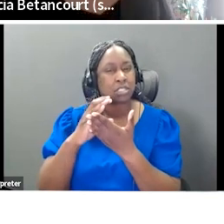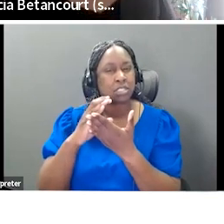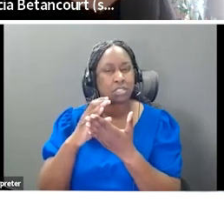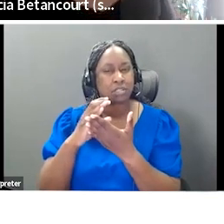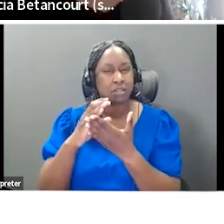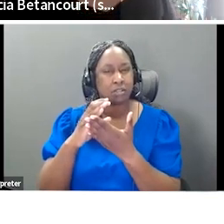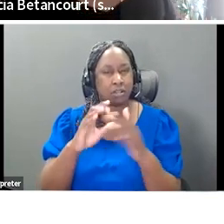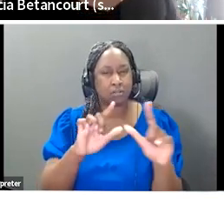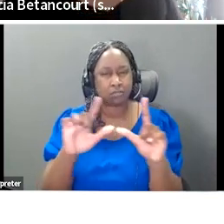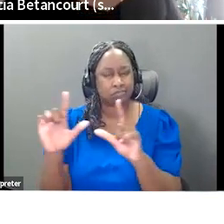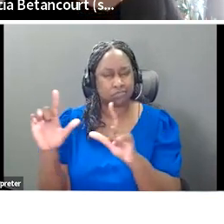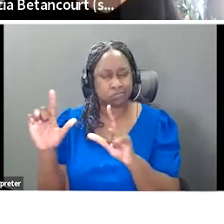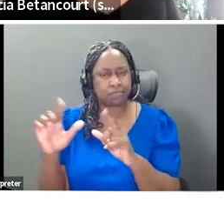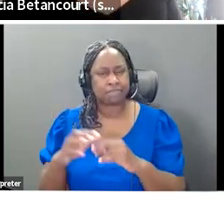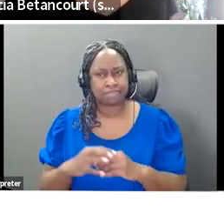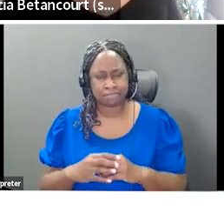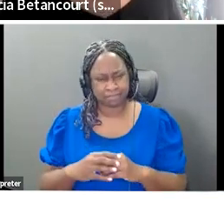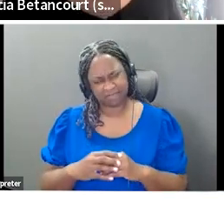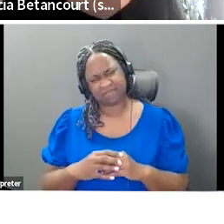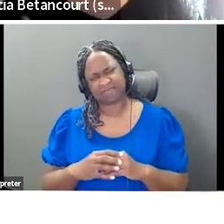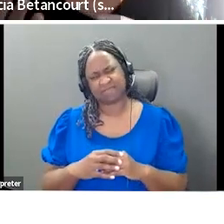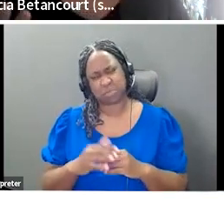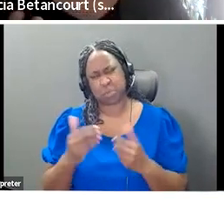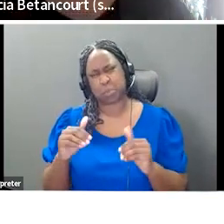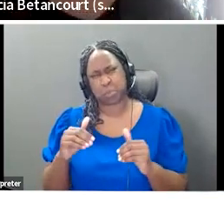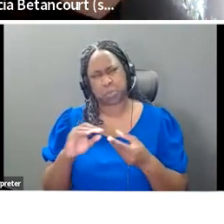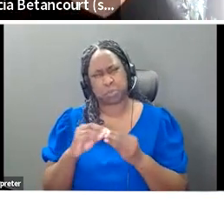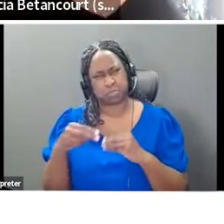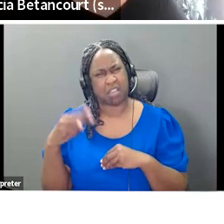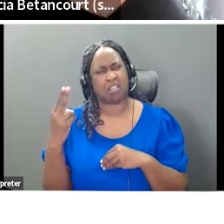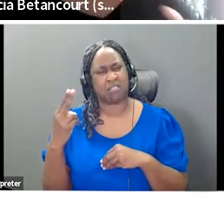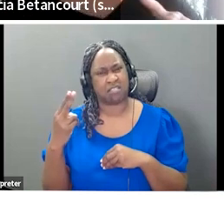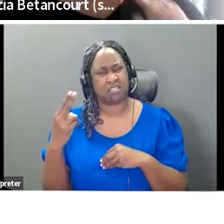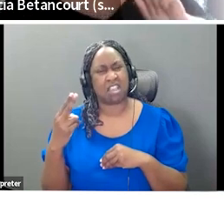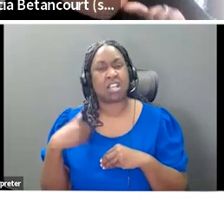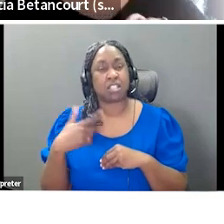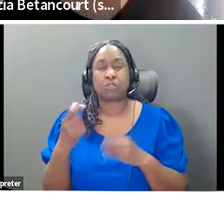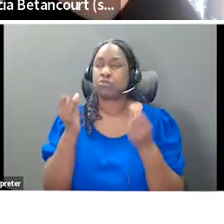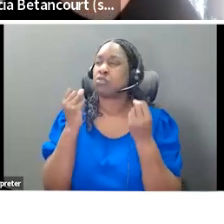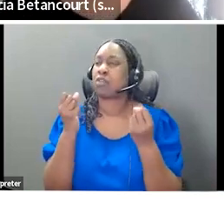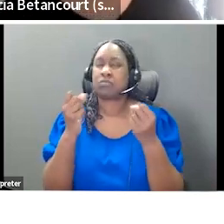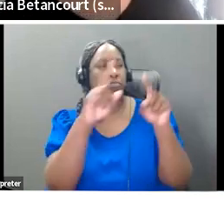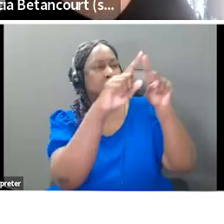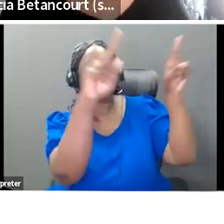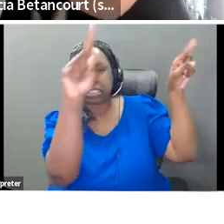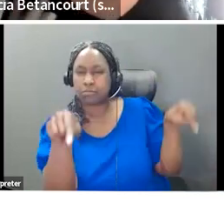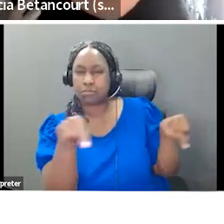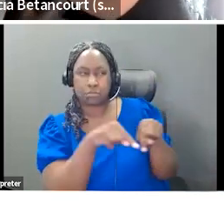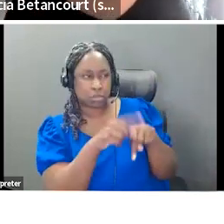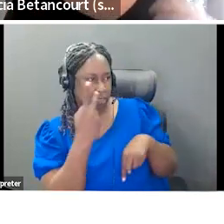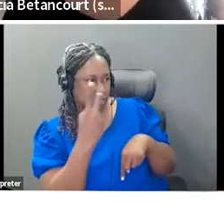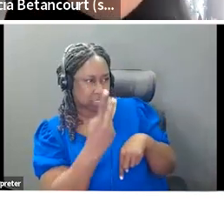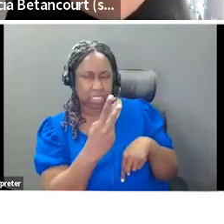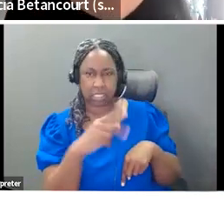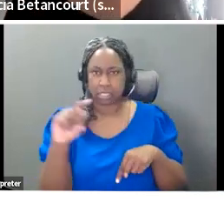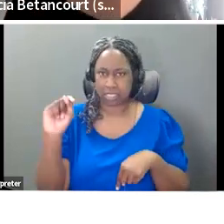them. And that's a lot. We see them on billboards and social media and on our TVs and